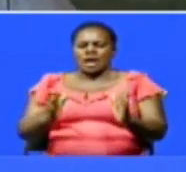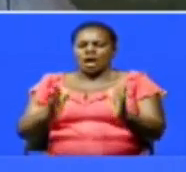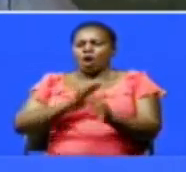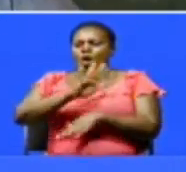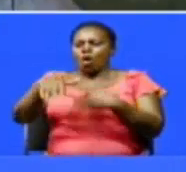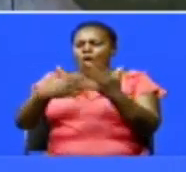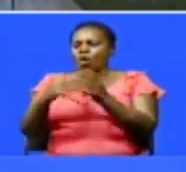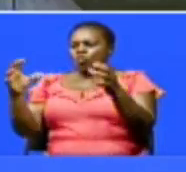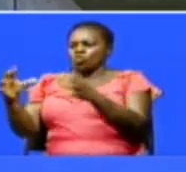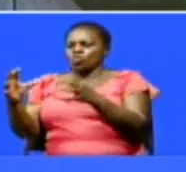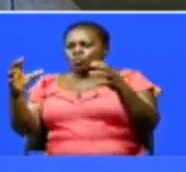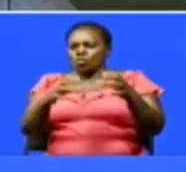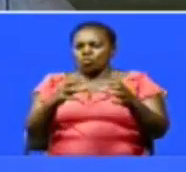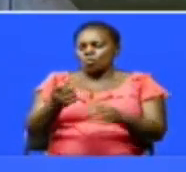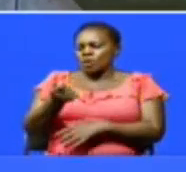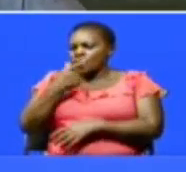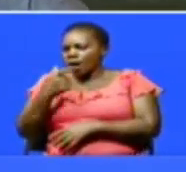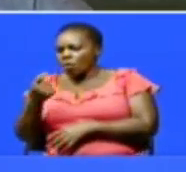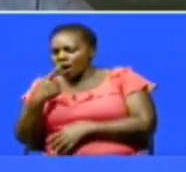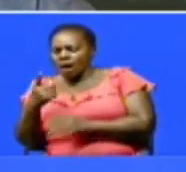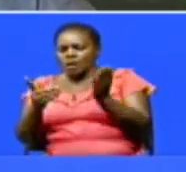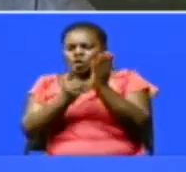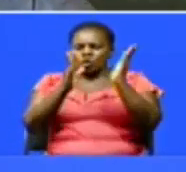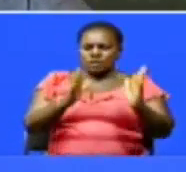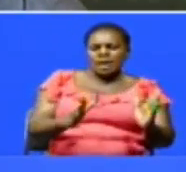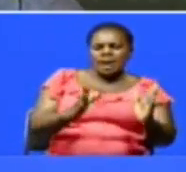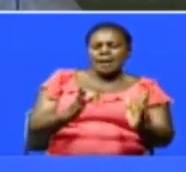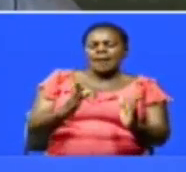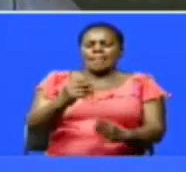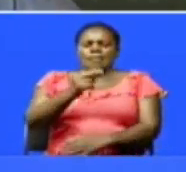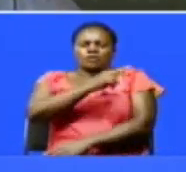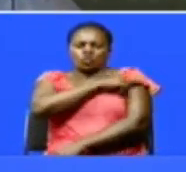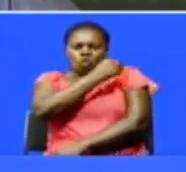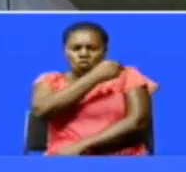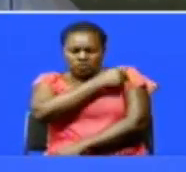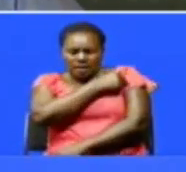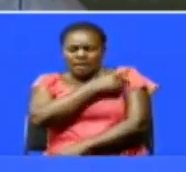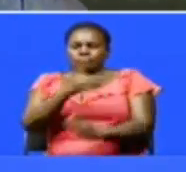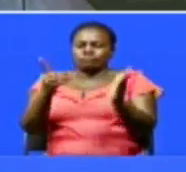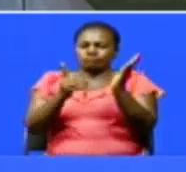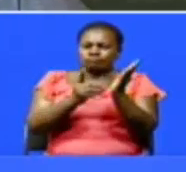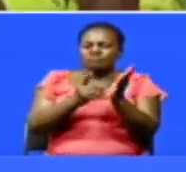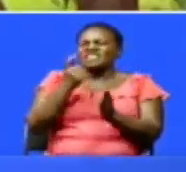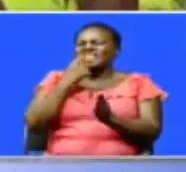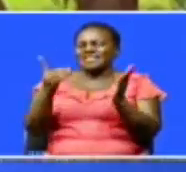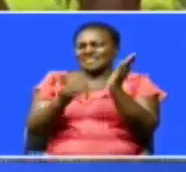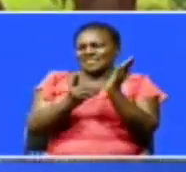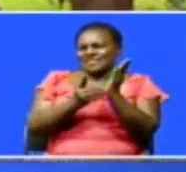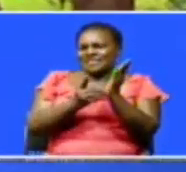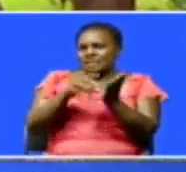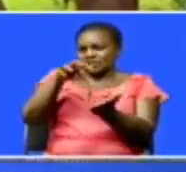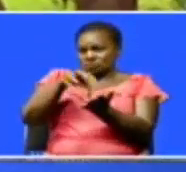cadres. Employment of pharmacists, employment of medical practitioners, employment of dentists. In